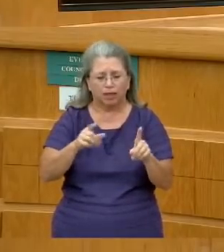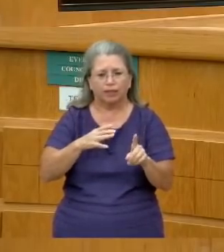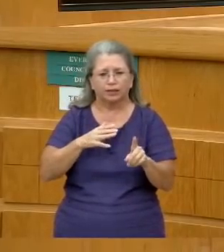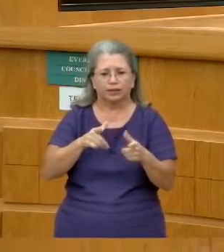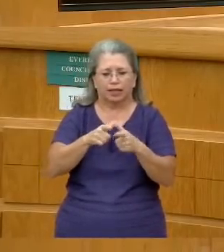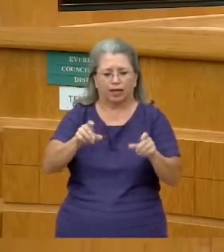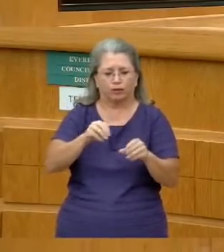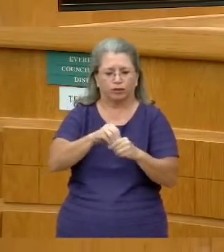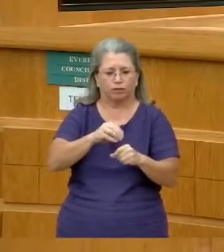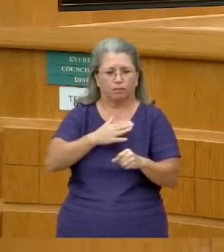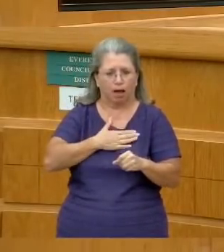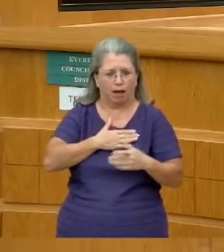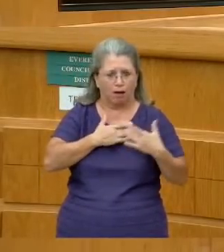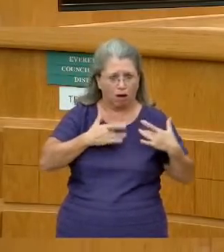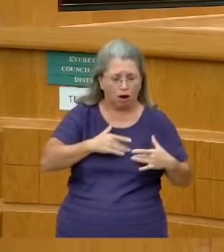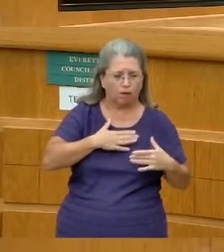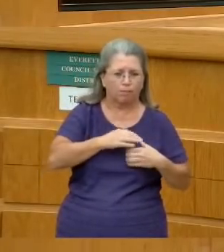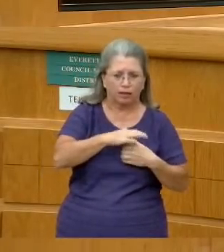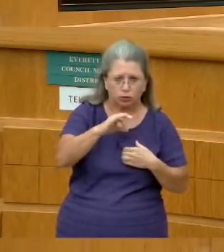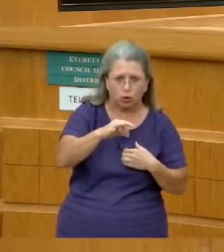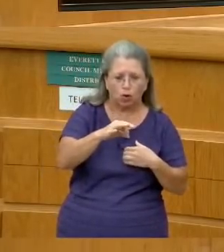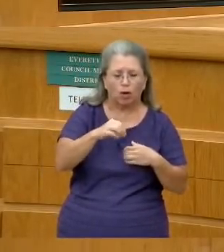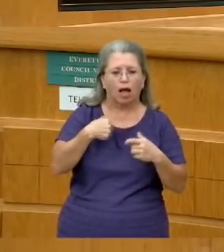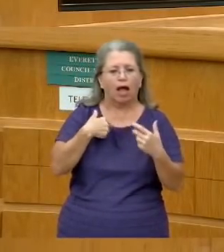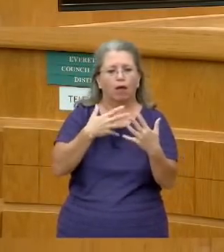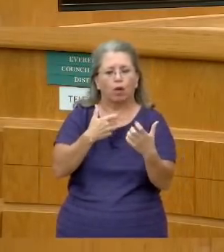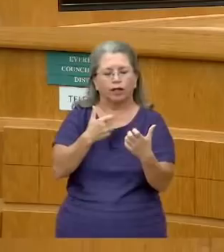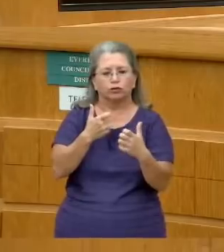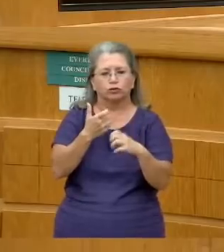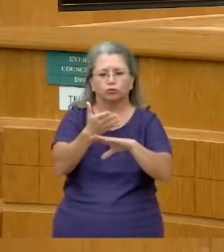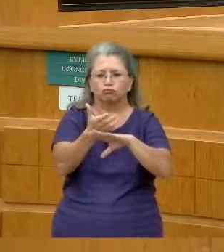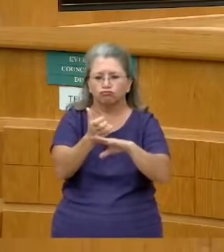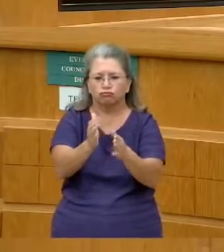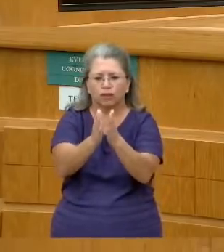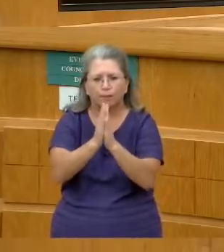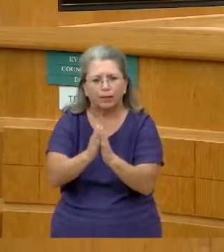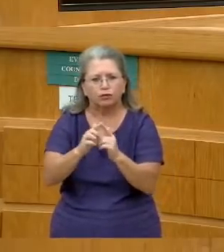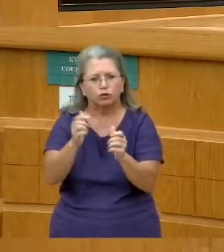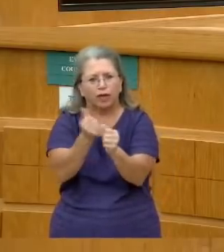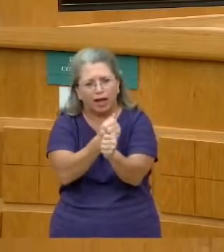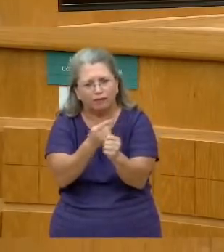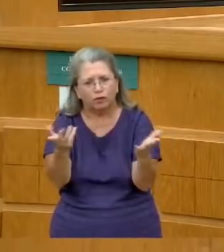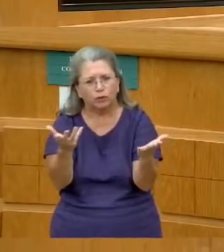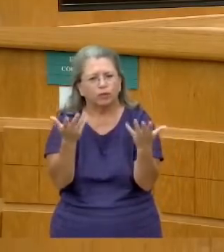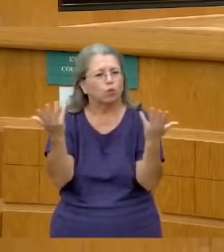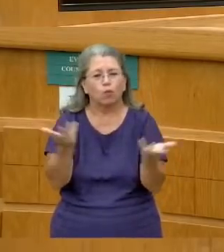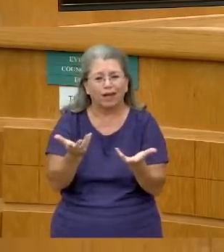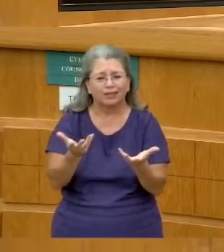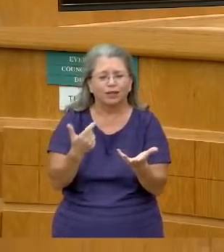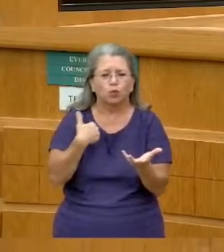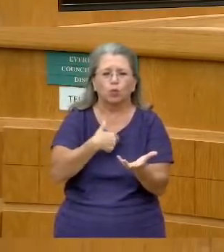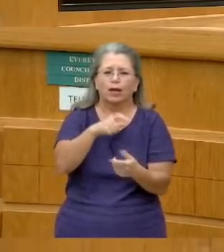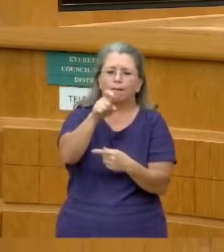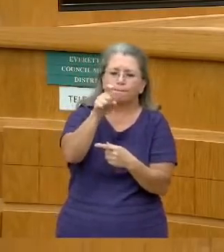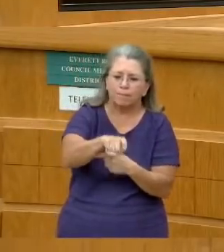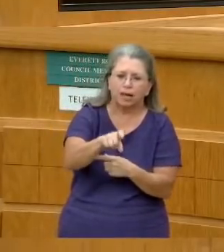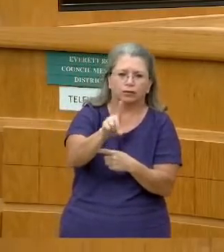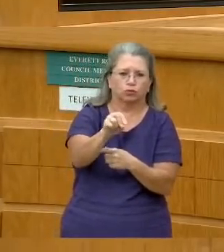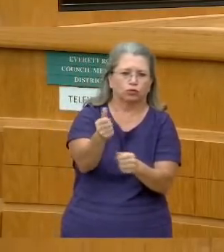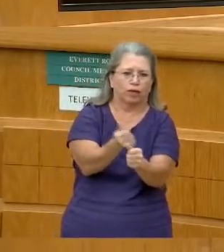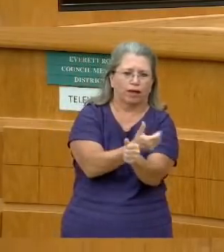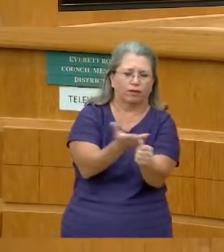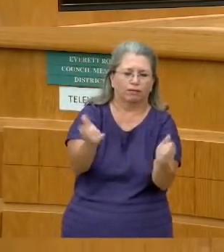my heart and my soul, and I want to appeal to everyone, and the appeal is that we must do everything we